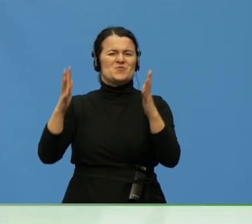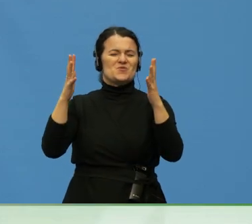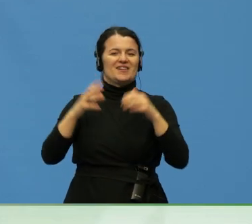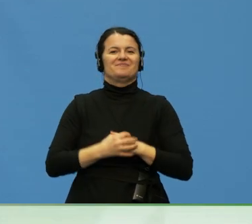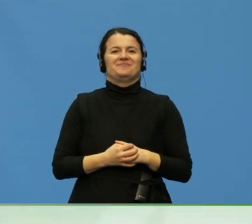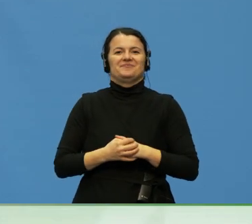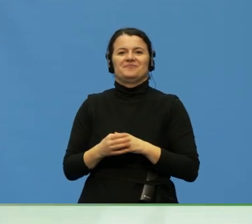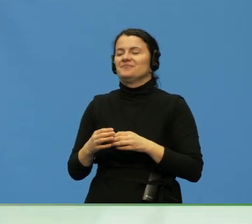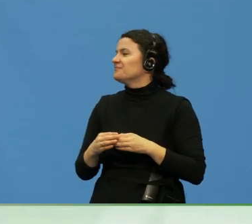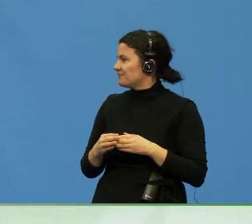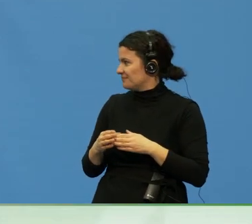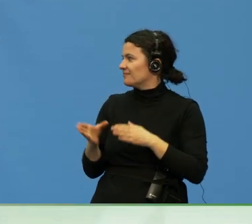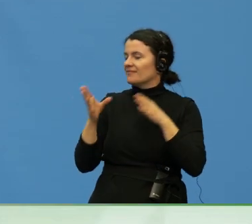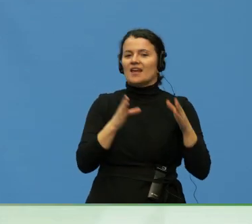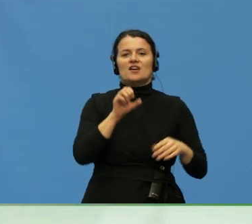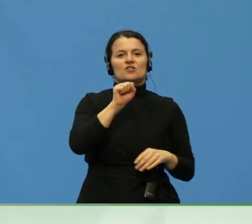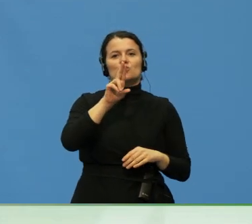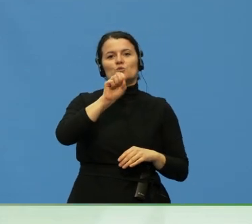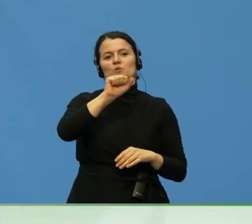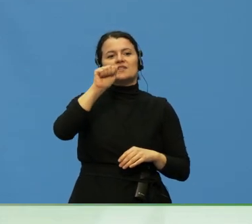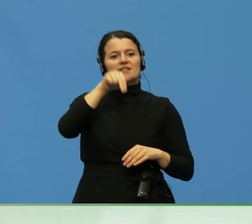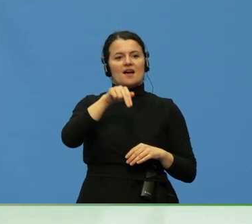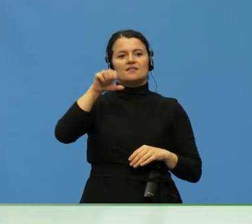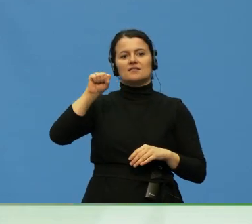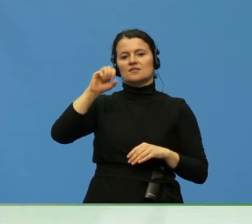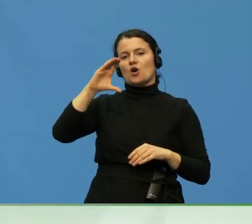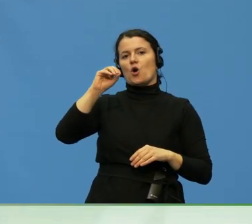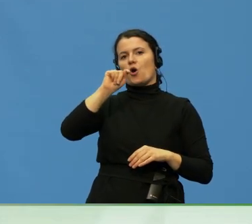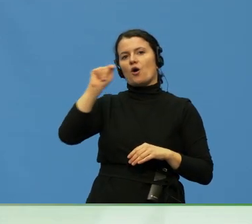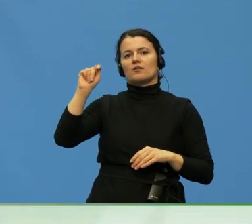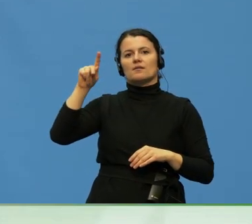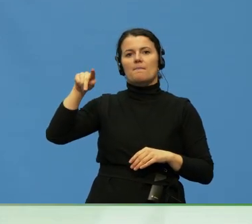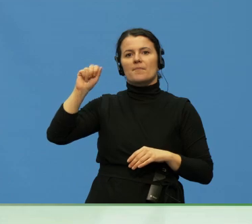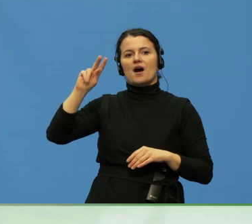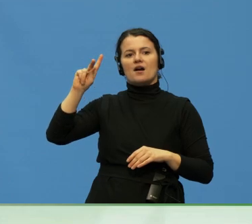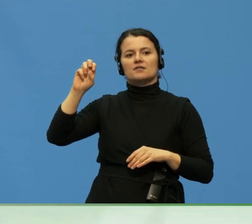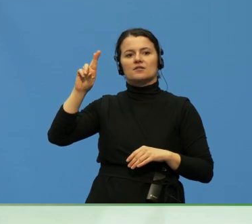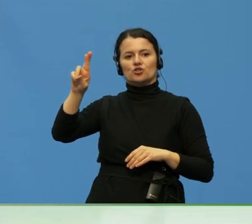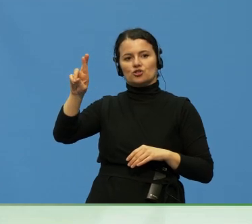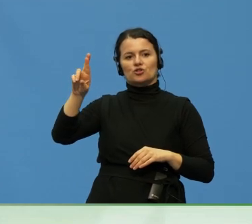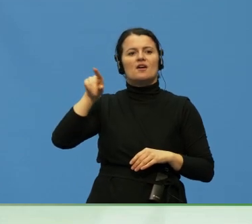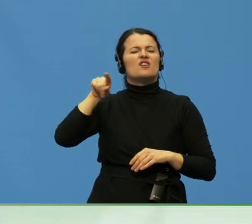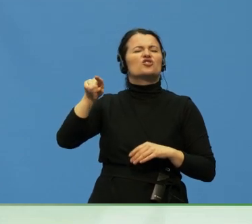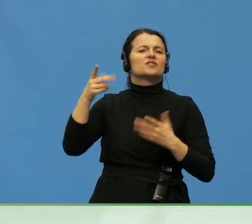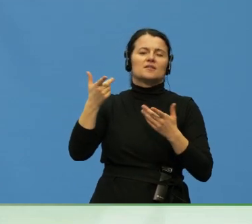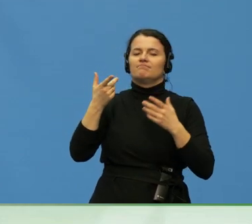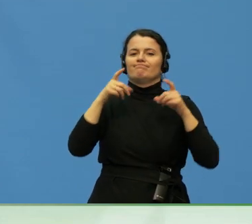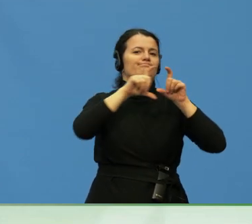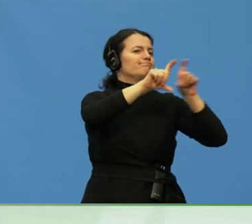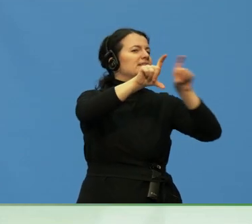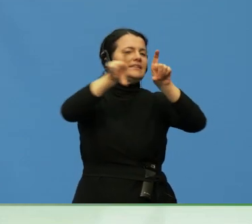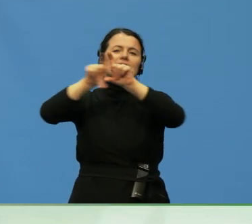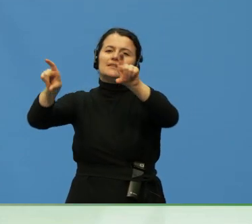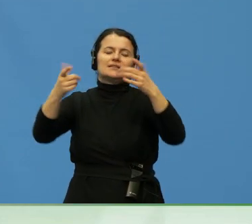To my right is Susan Scott Parker. Susan is an expert strategic advisor to a wide range of corporations and business